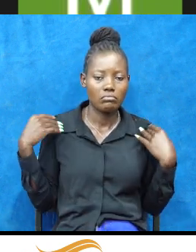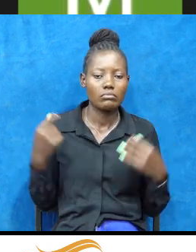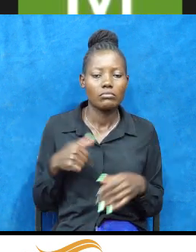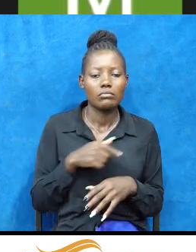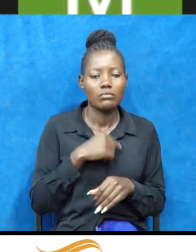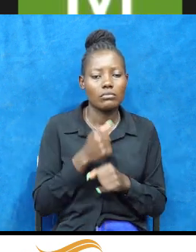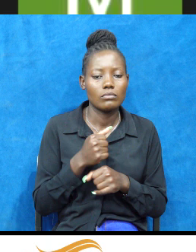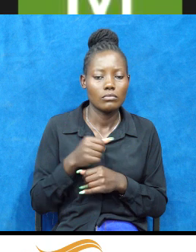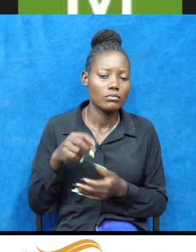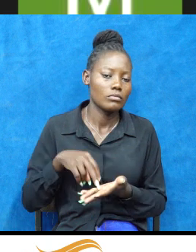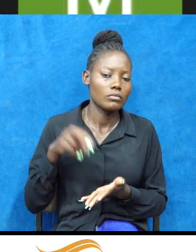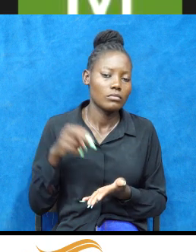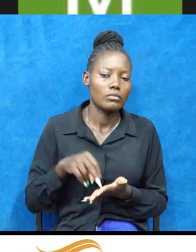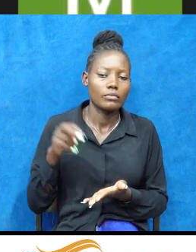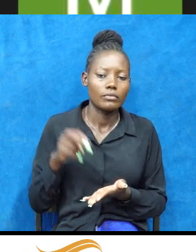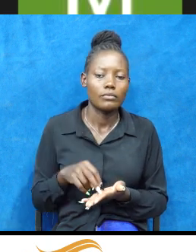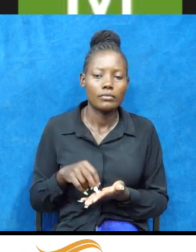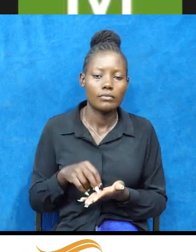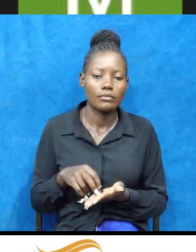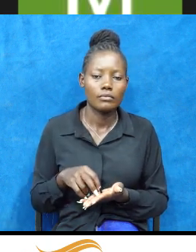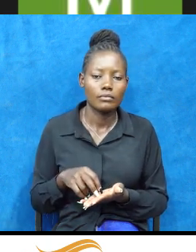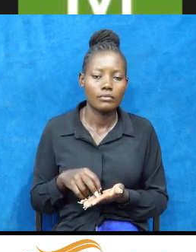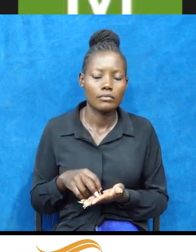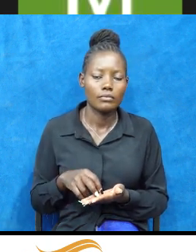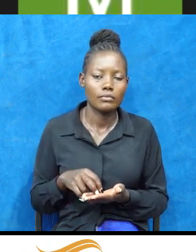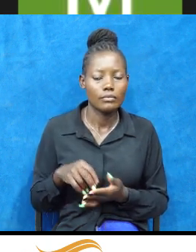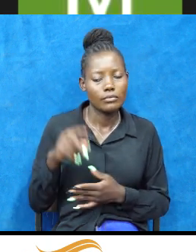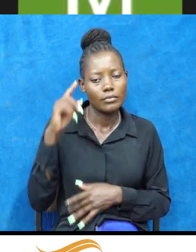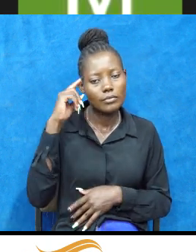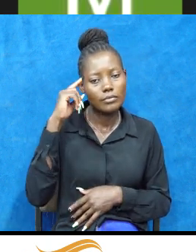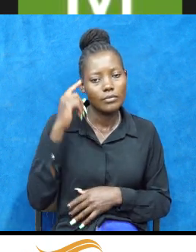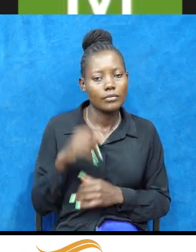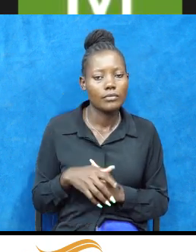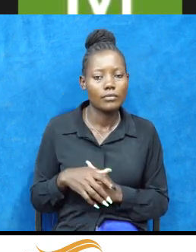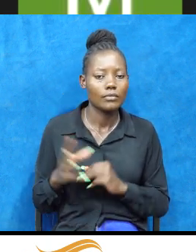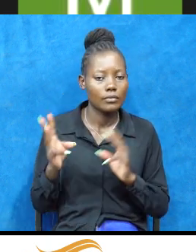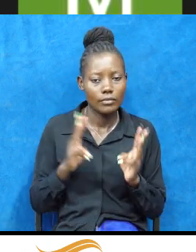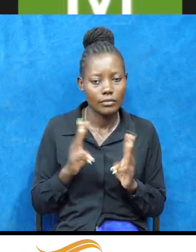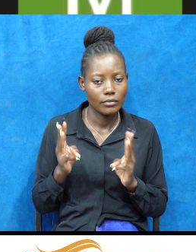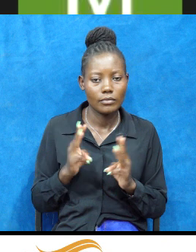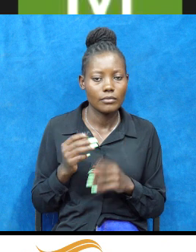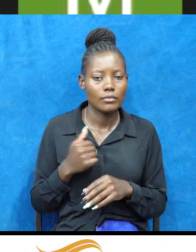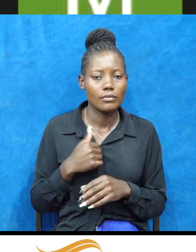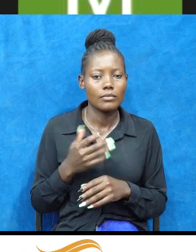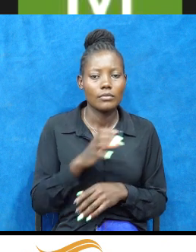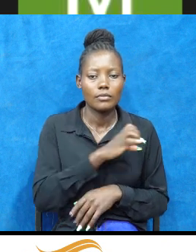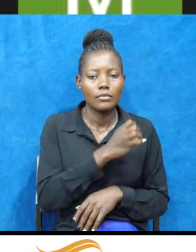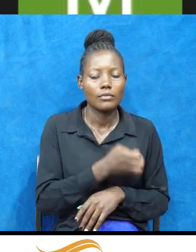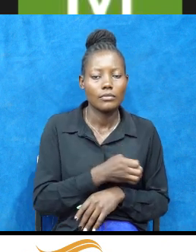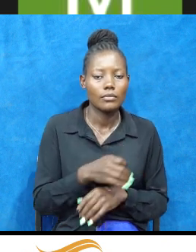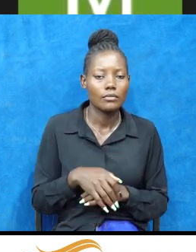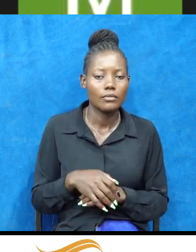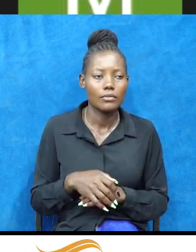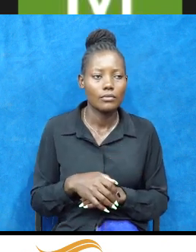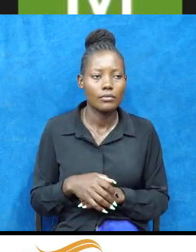so they're getting a lot of volume in anyway. I think plyometrics have the potential to injure an